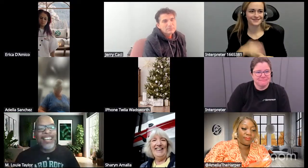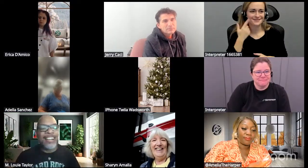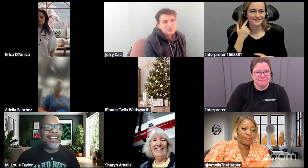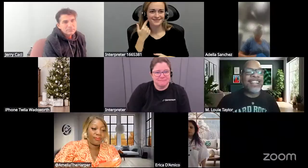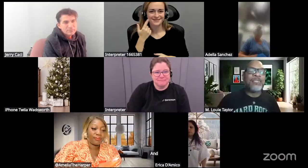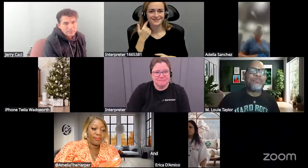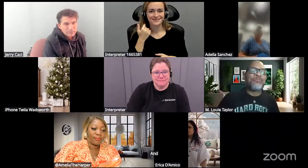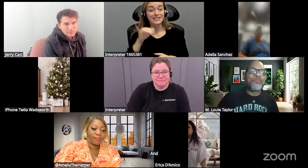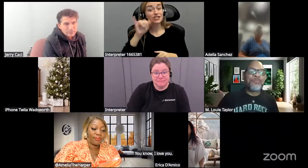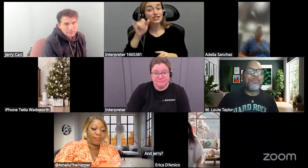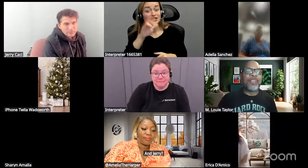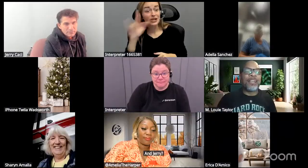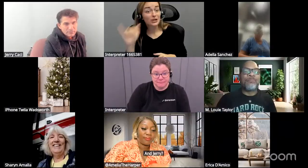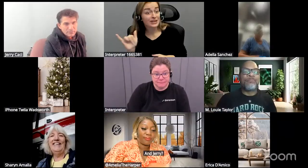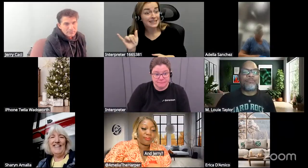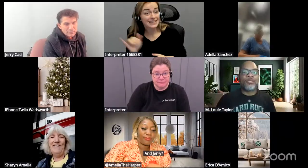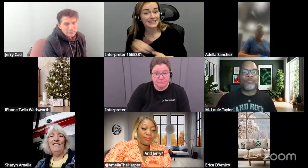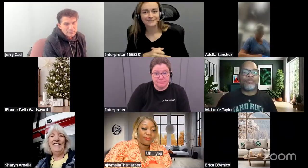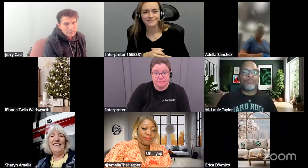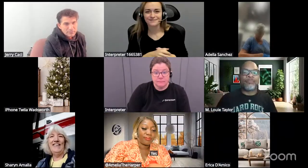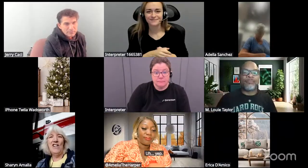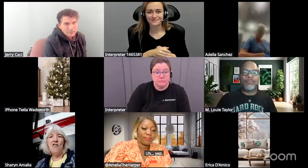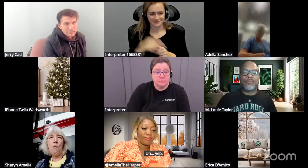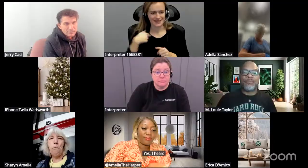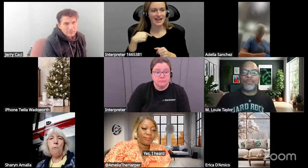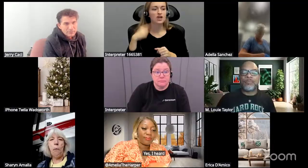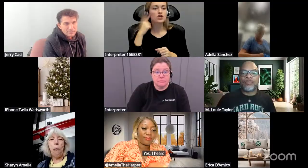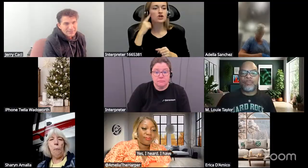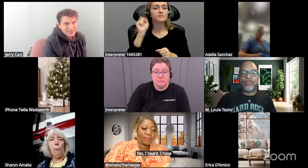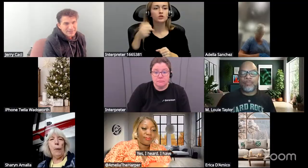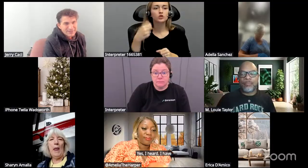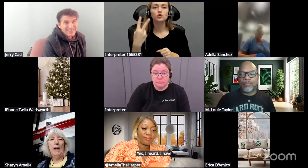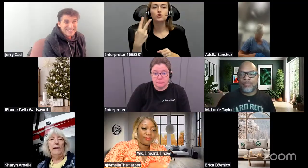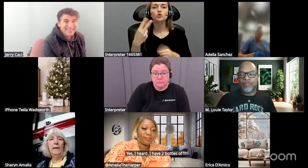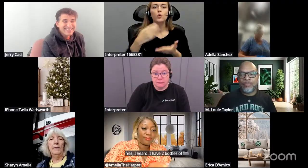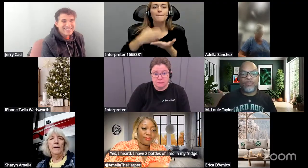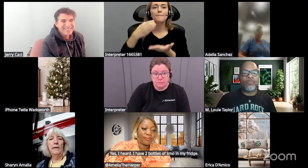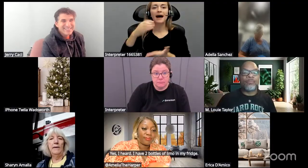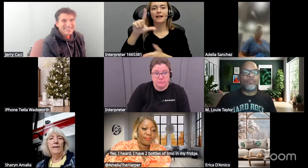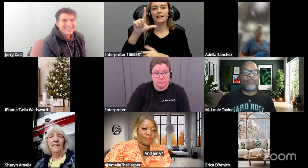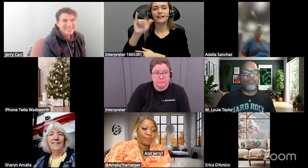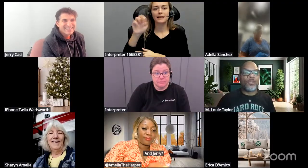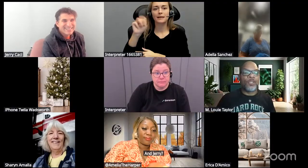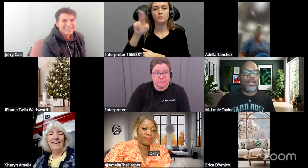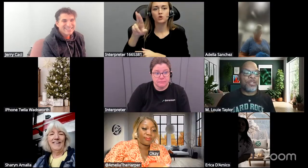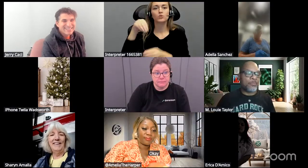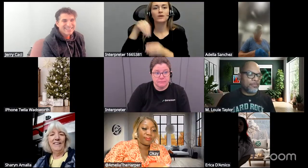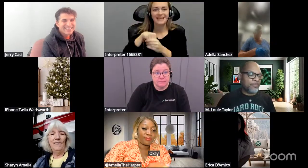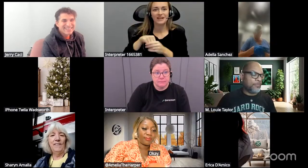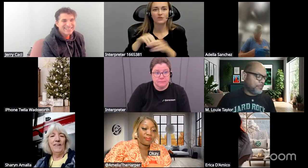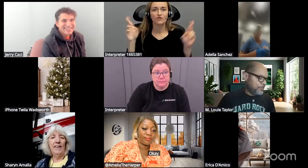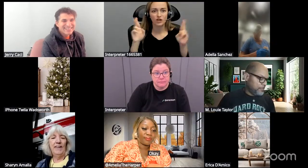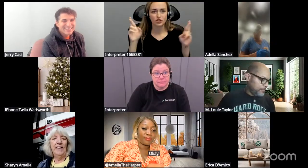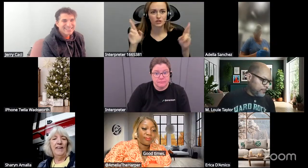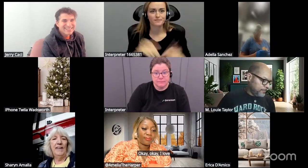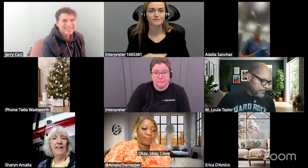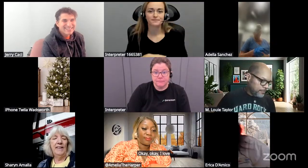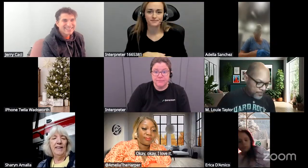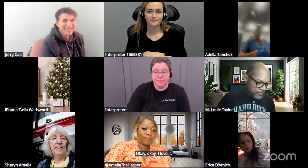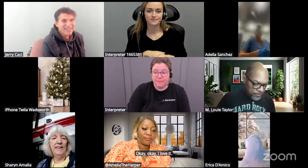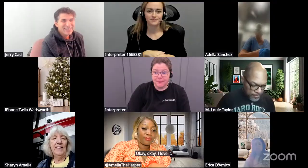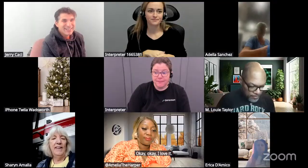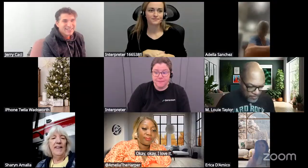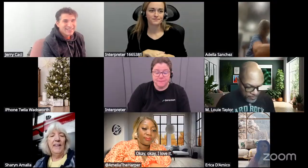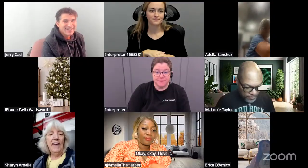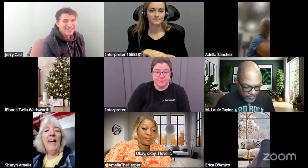And Jerry? Yep. Yes, I heard. I have 2 bottles of limo in my fridge. Okay. Good times. Okay, I love it.